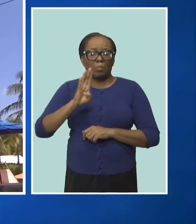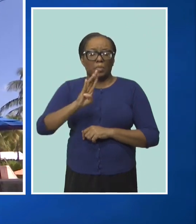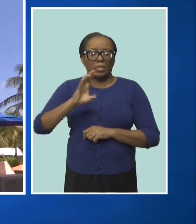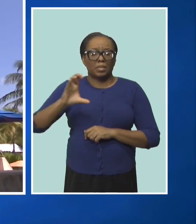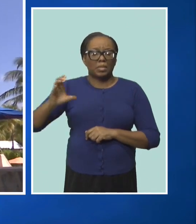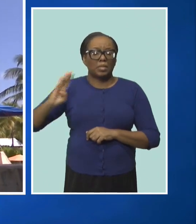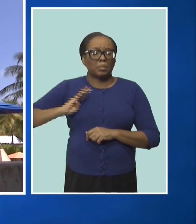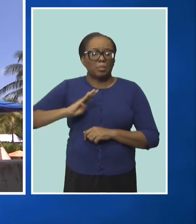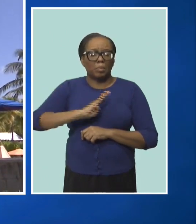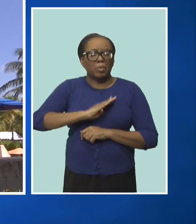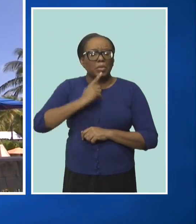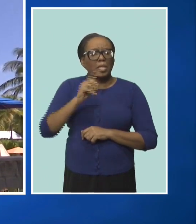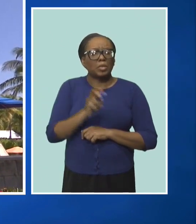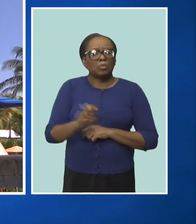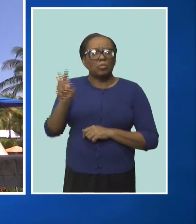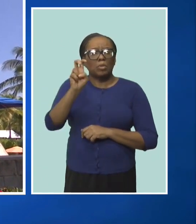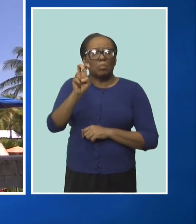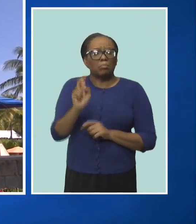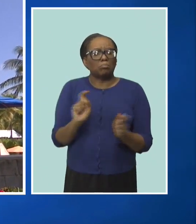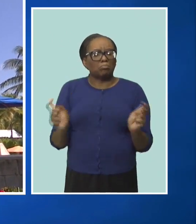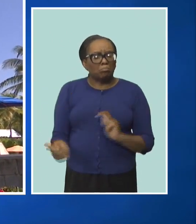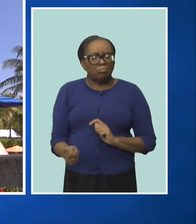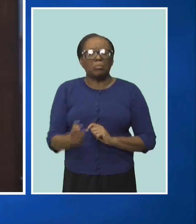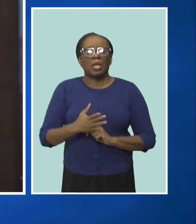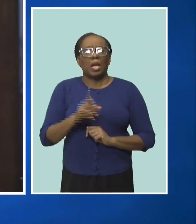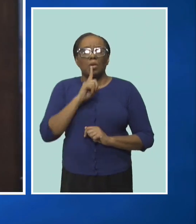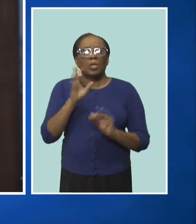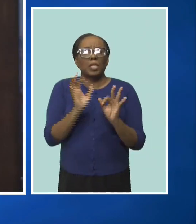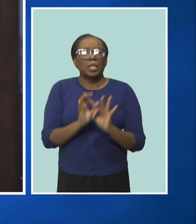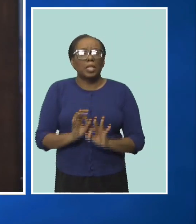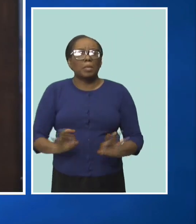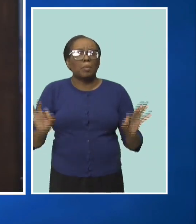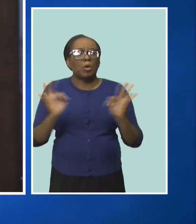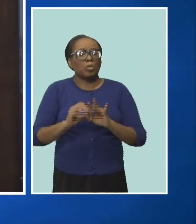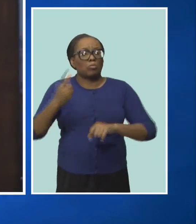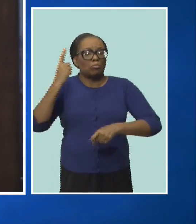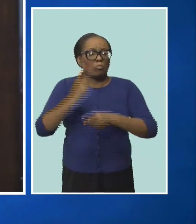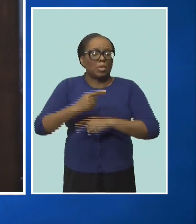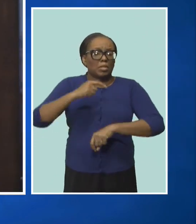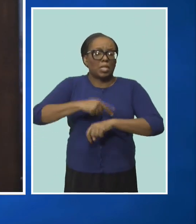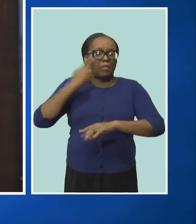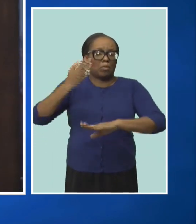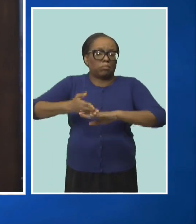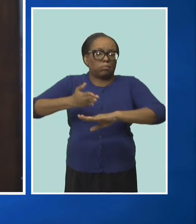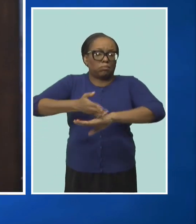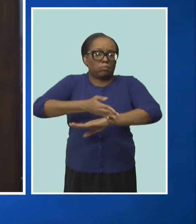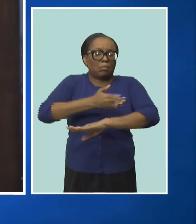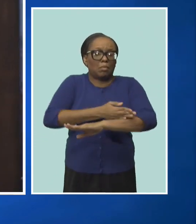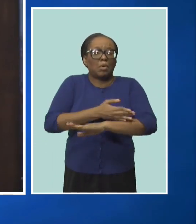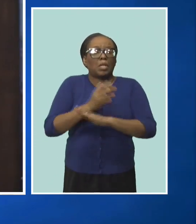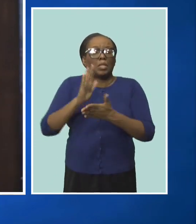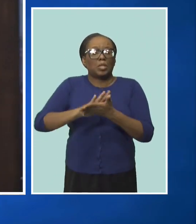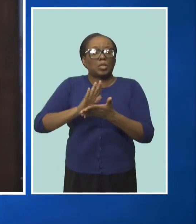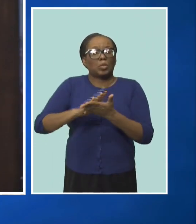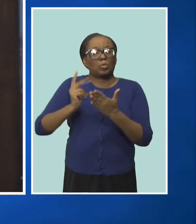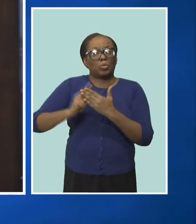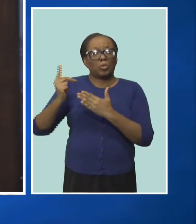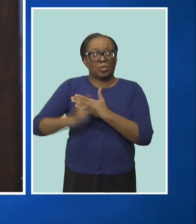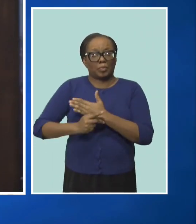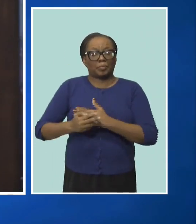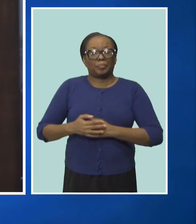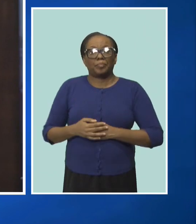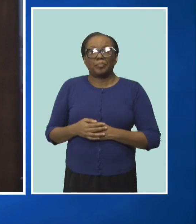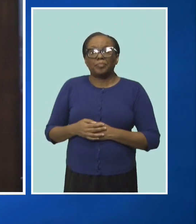the tourism sector has changed, and she believes this is the right time to upgrade the curriculum. We have to also